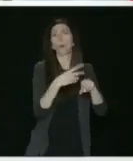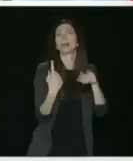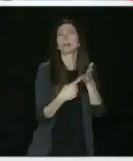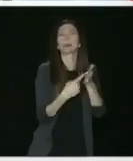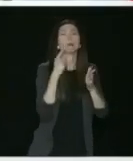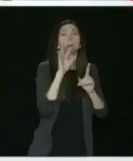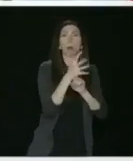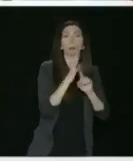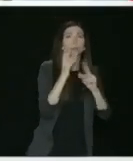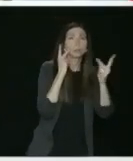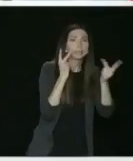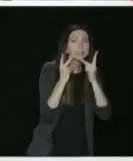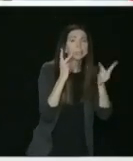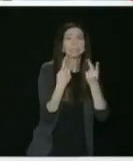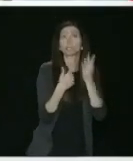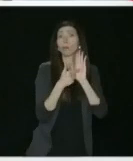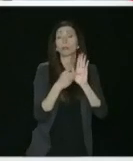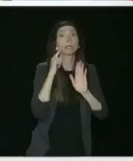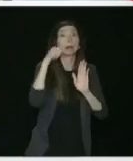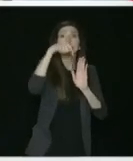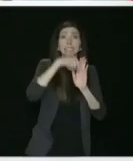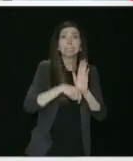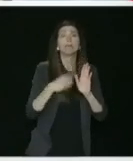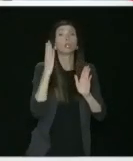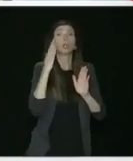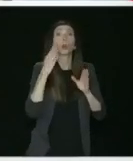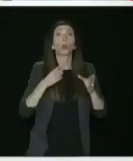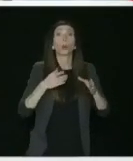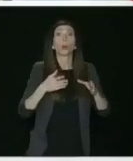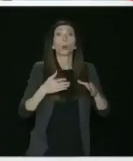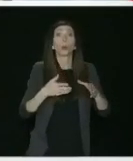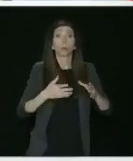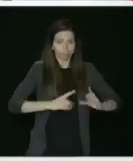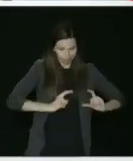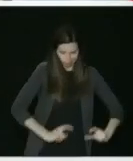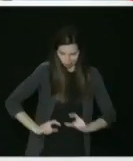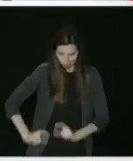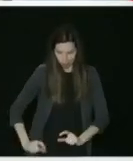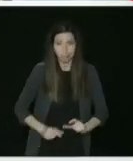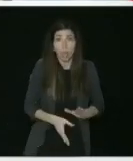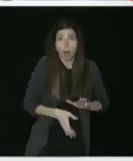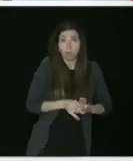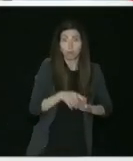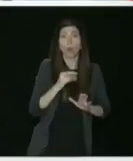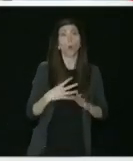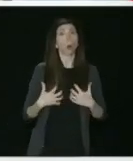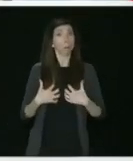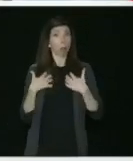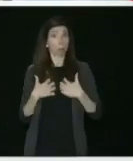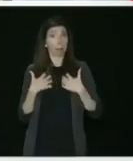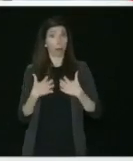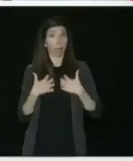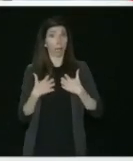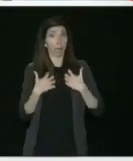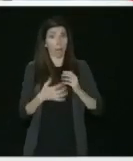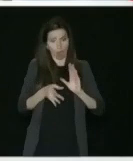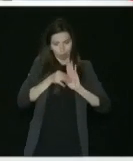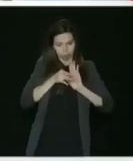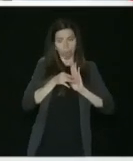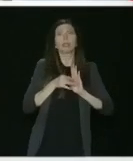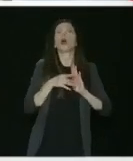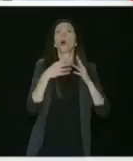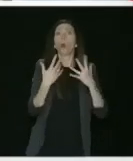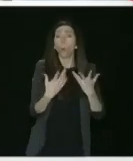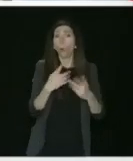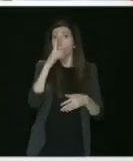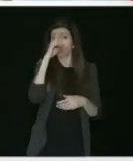like what we call deep venous thrombosis, so clots in the legs or in the limbs, a pulmonary embolism, which is a clot that potentially goes to your lungs, or some strokes